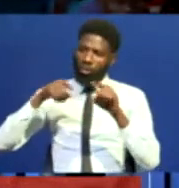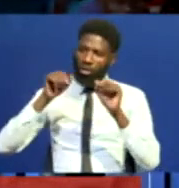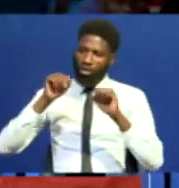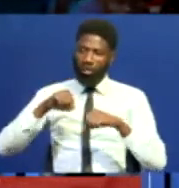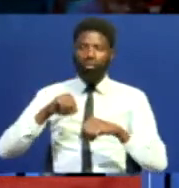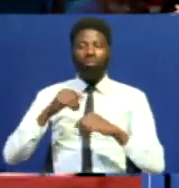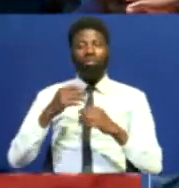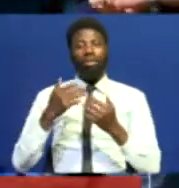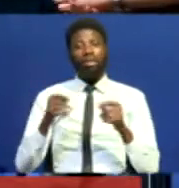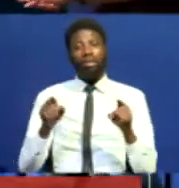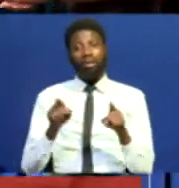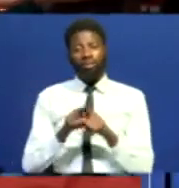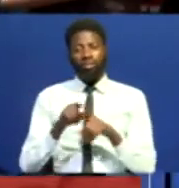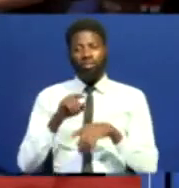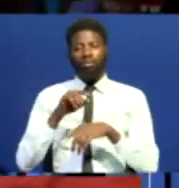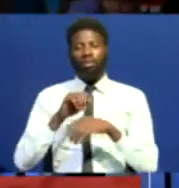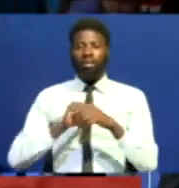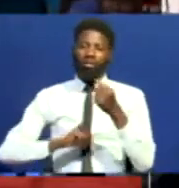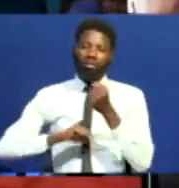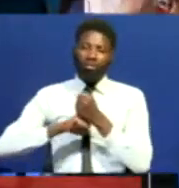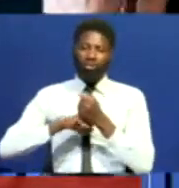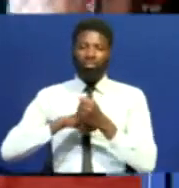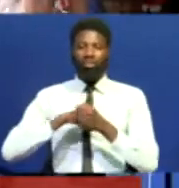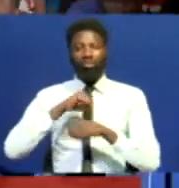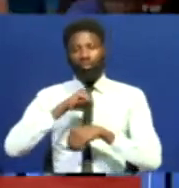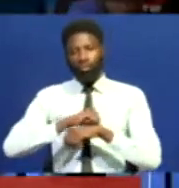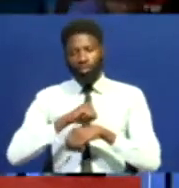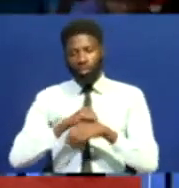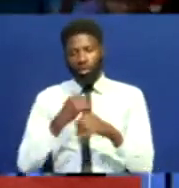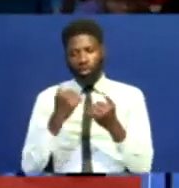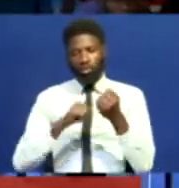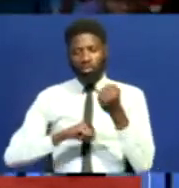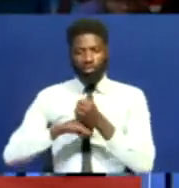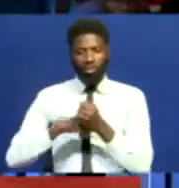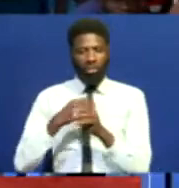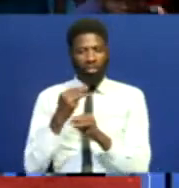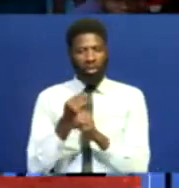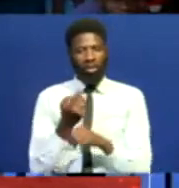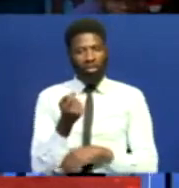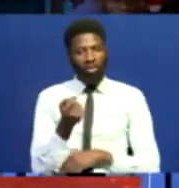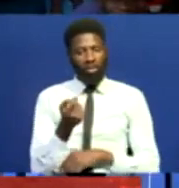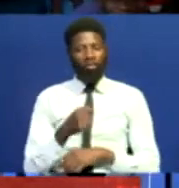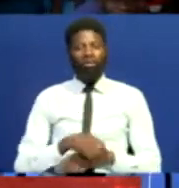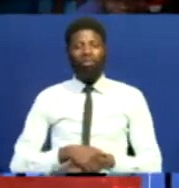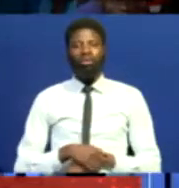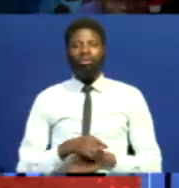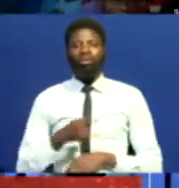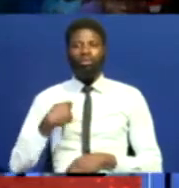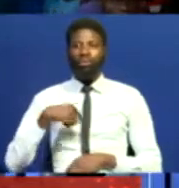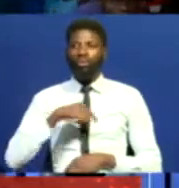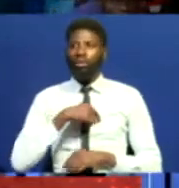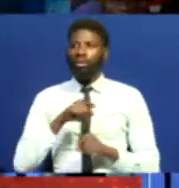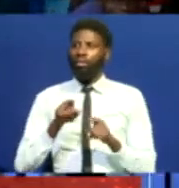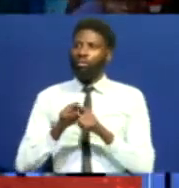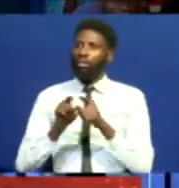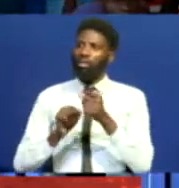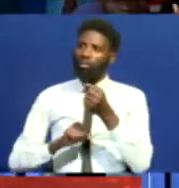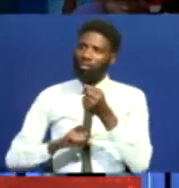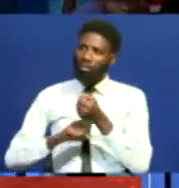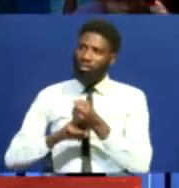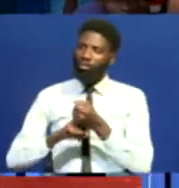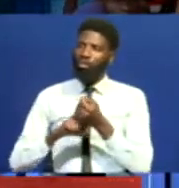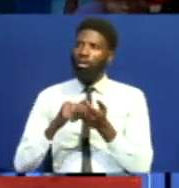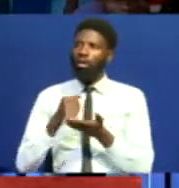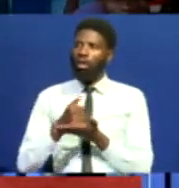schooling. That we are giving a bit in mathematics this time. They get the support for believing